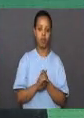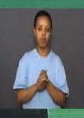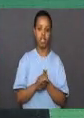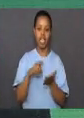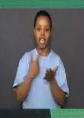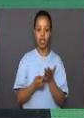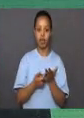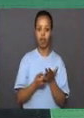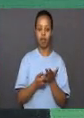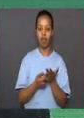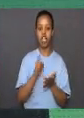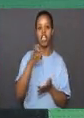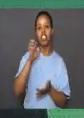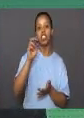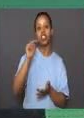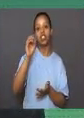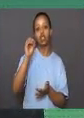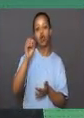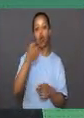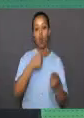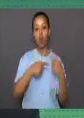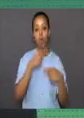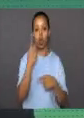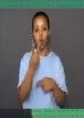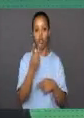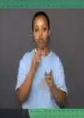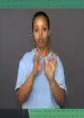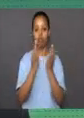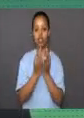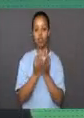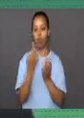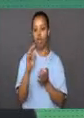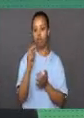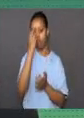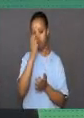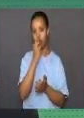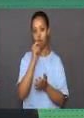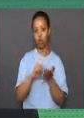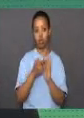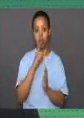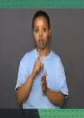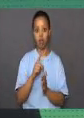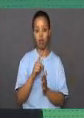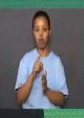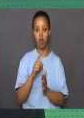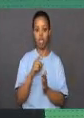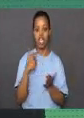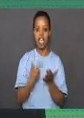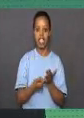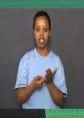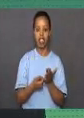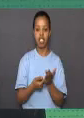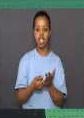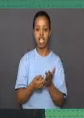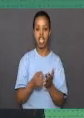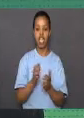the genotypes of 2 parents, you can make predictions about the features they pass